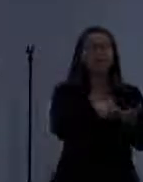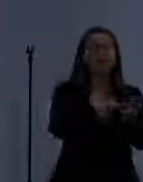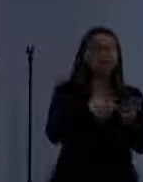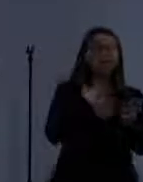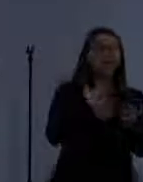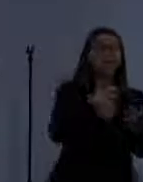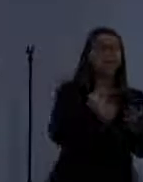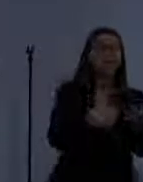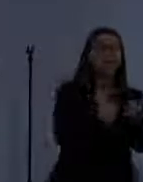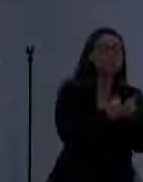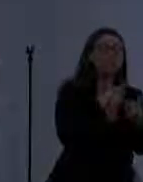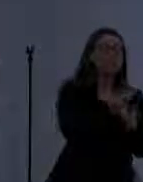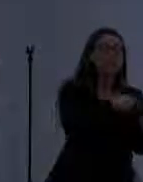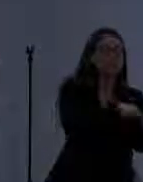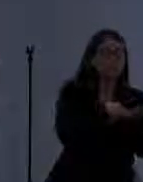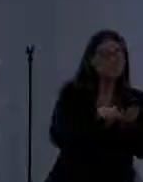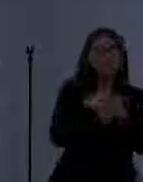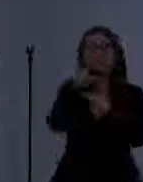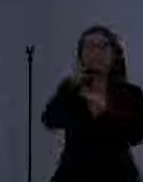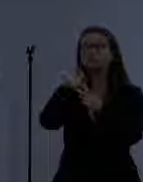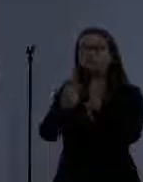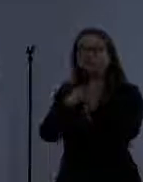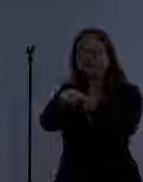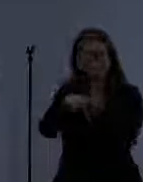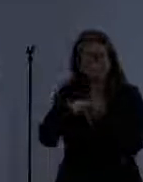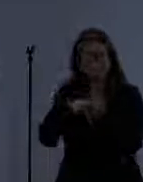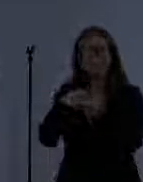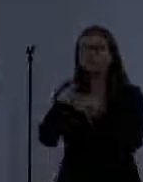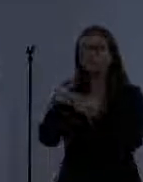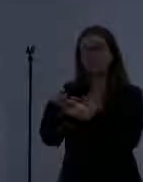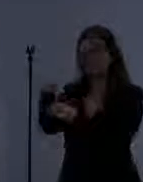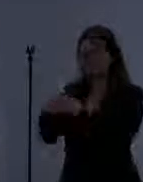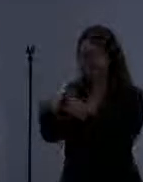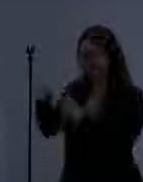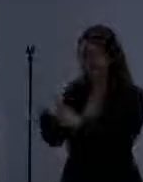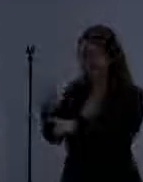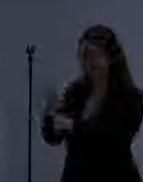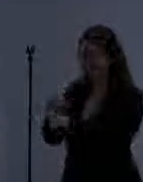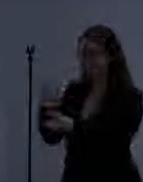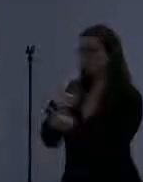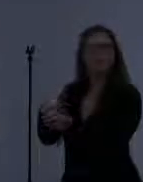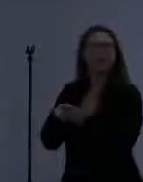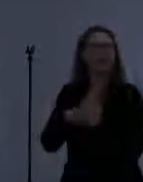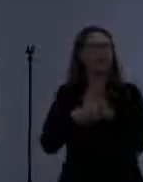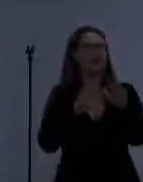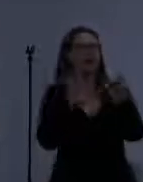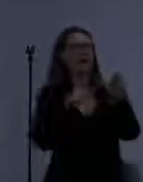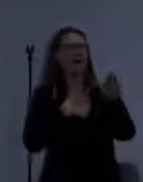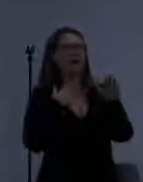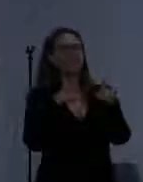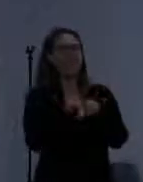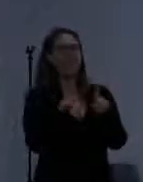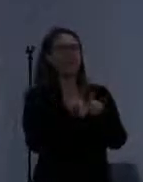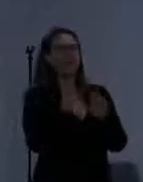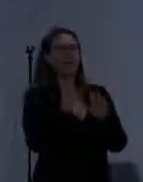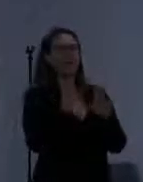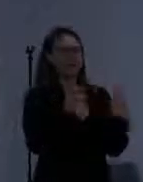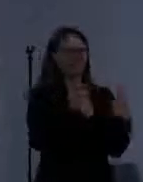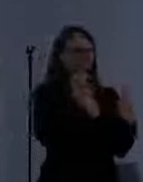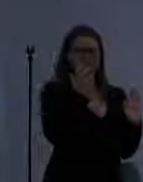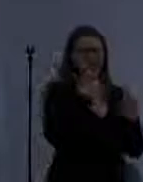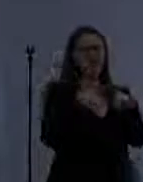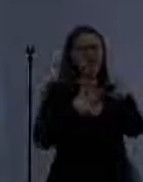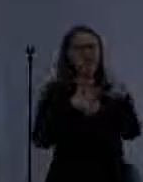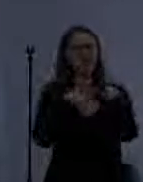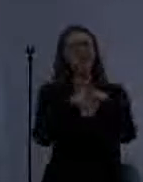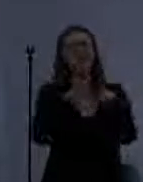from doctors, other people. It doesn't have to be the person with the disability. I feel like there should be some kind Sorry. of primacy